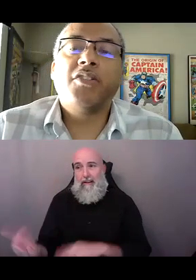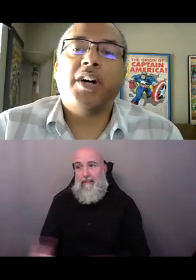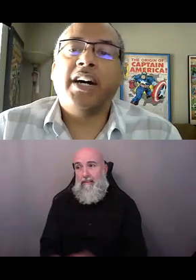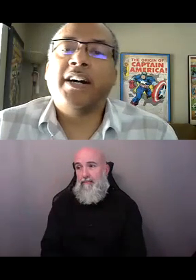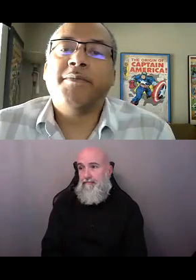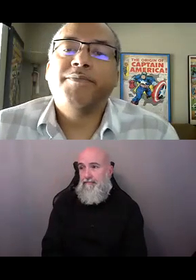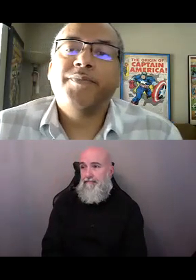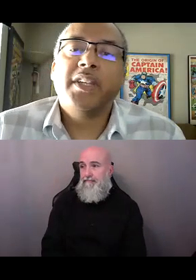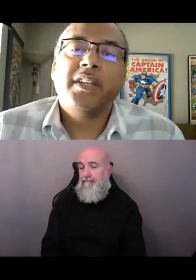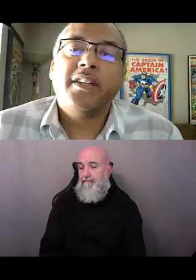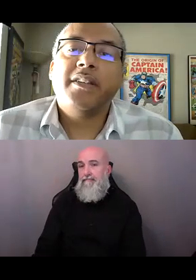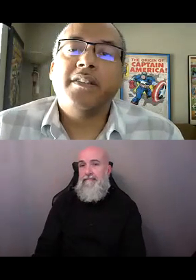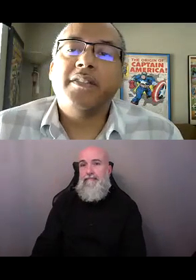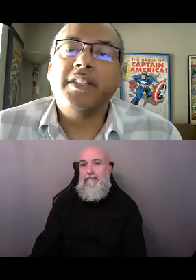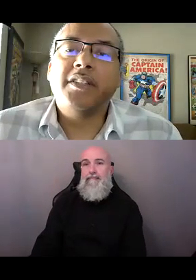So